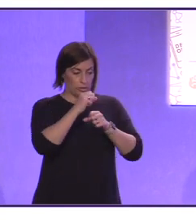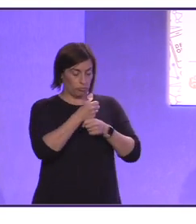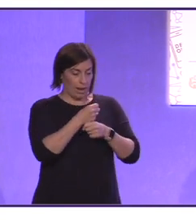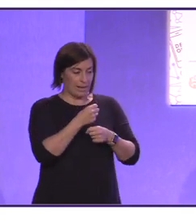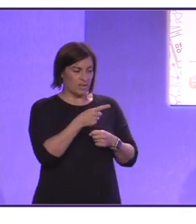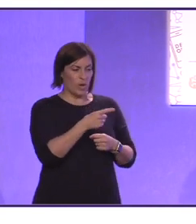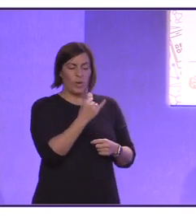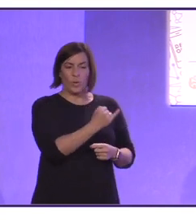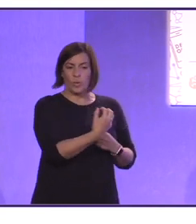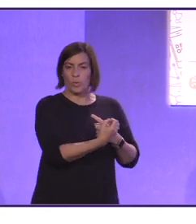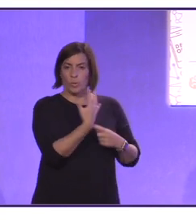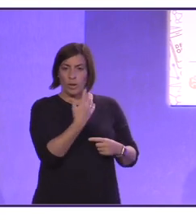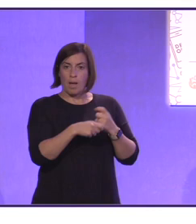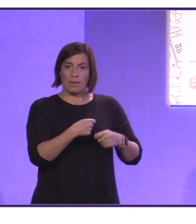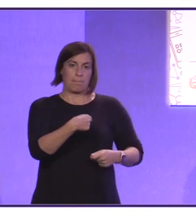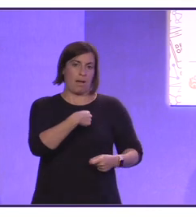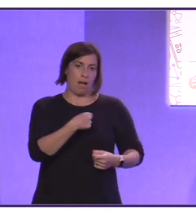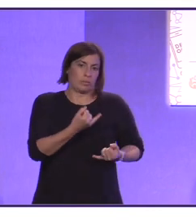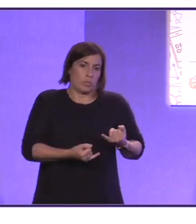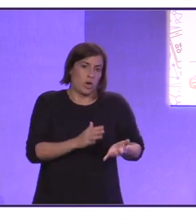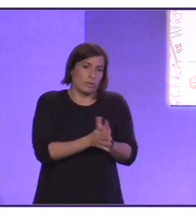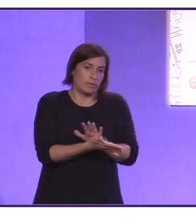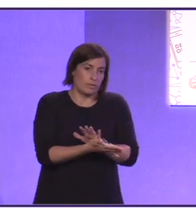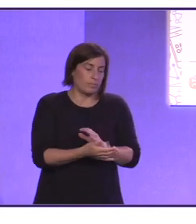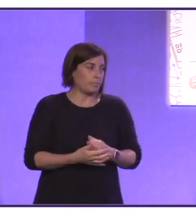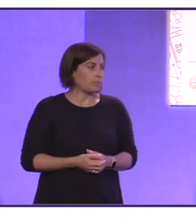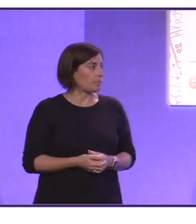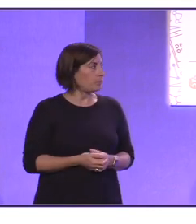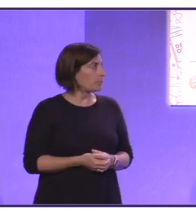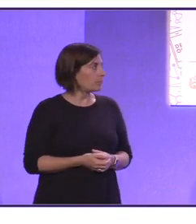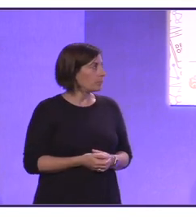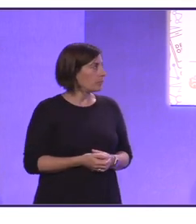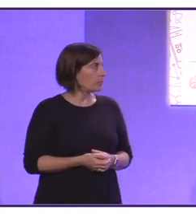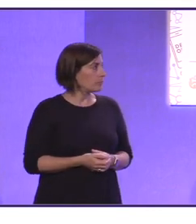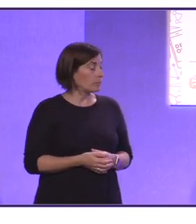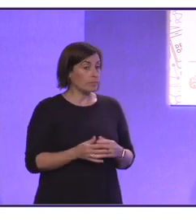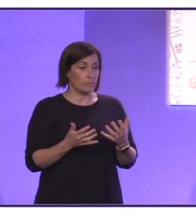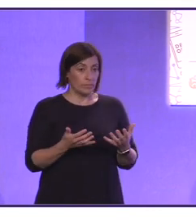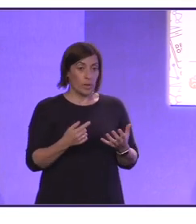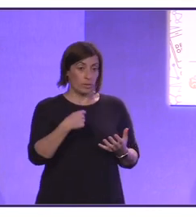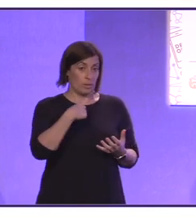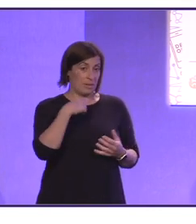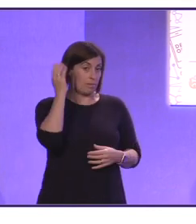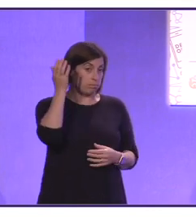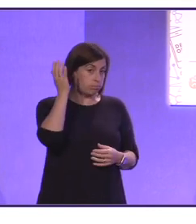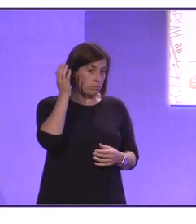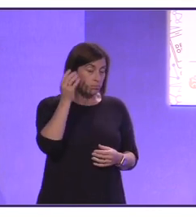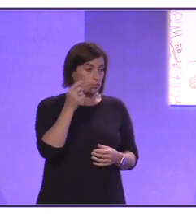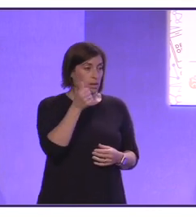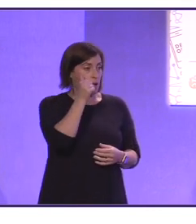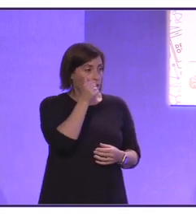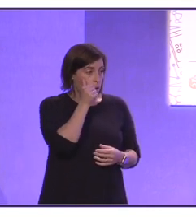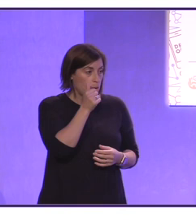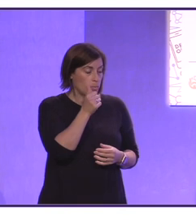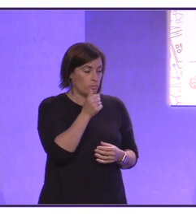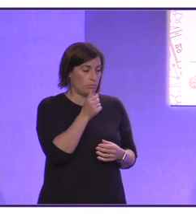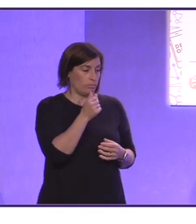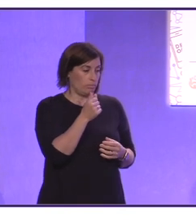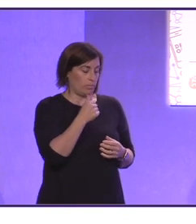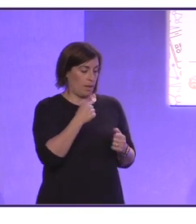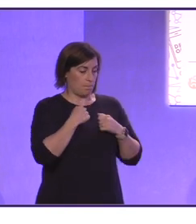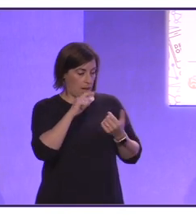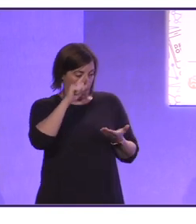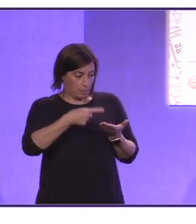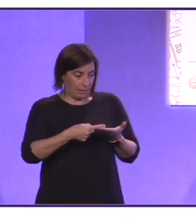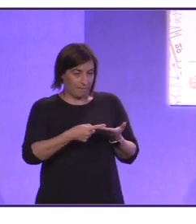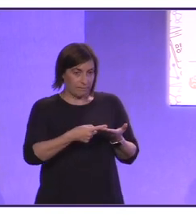disease. Now, at this point, I have enough evidence that I'm willing to lean on to inform my belief structure. Everyone makes their own beliefs,